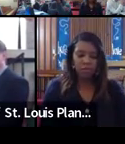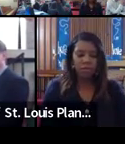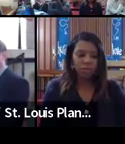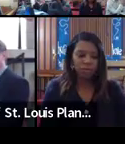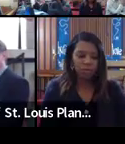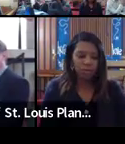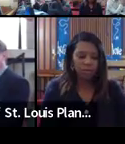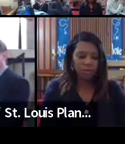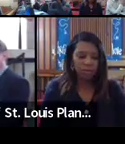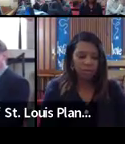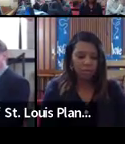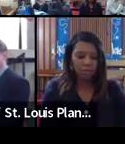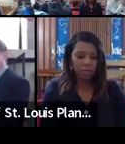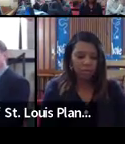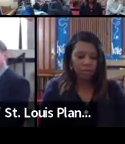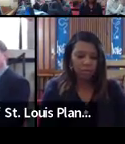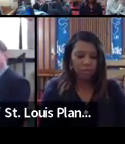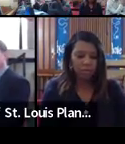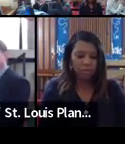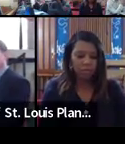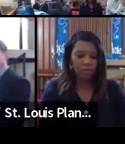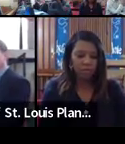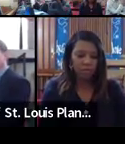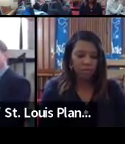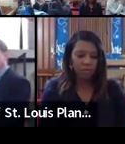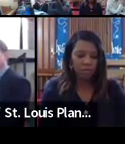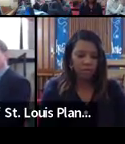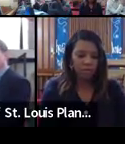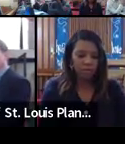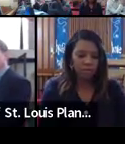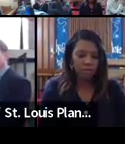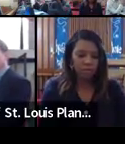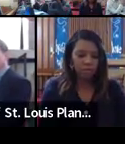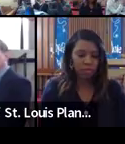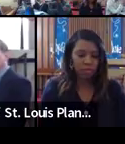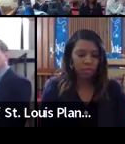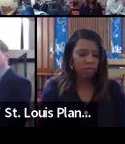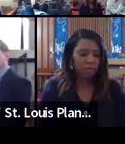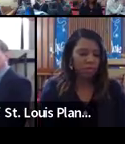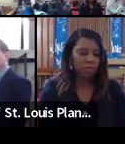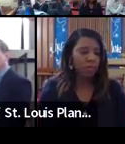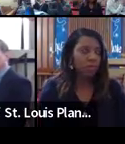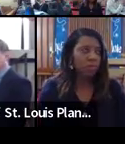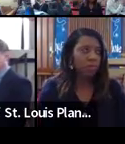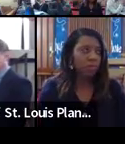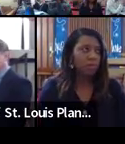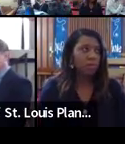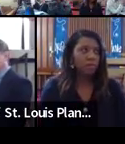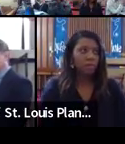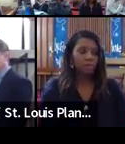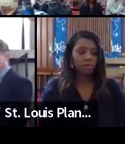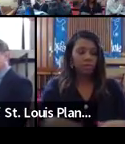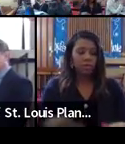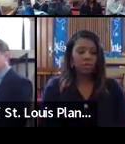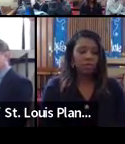well, because half of my life I live in North St. First and